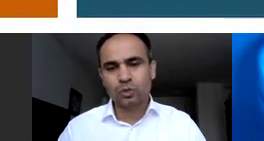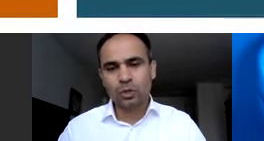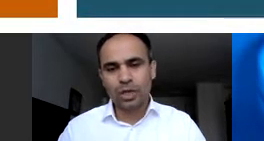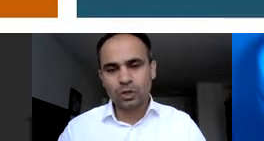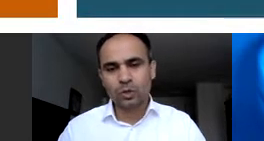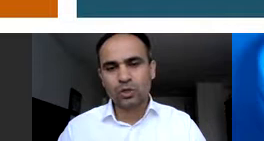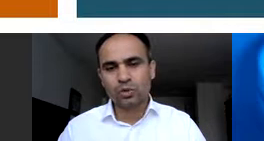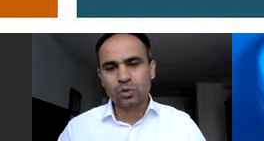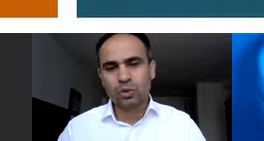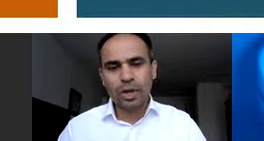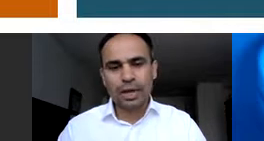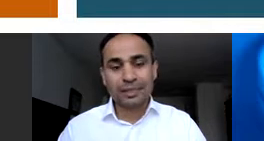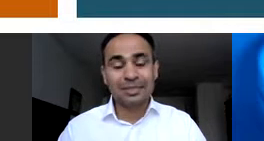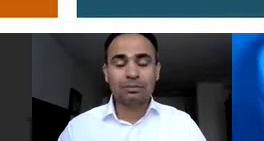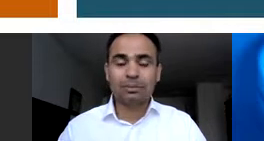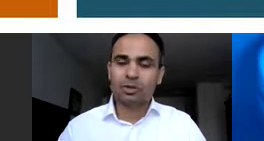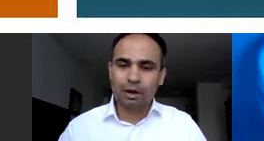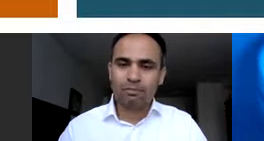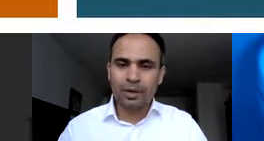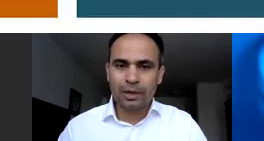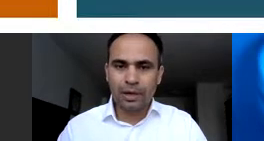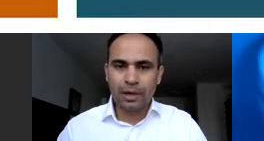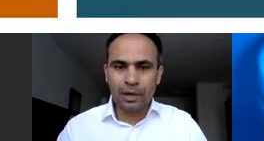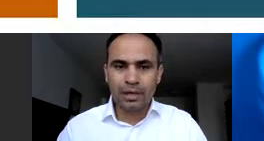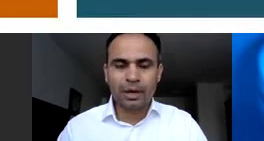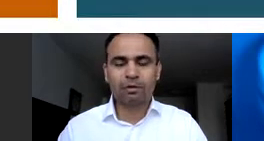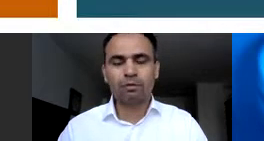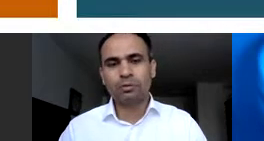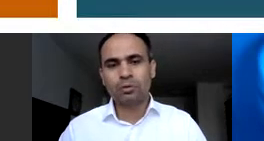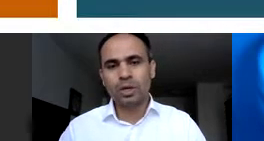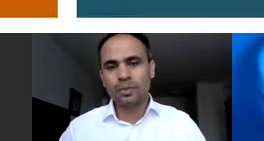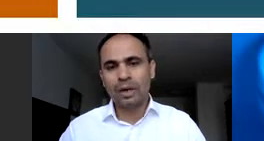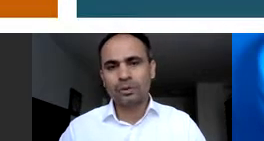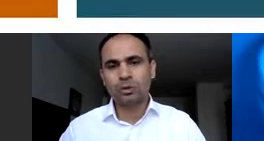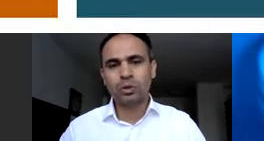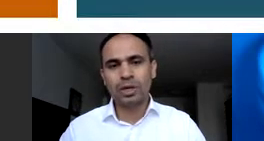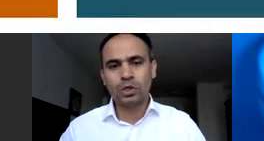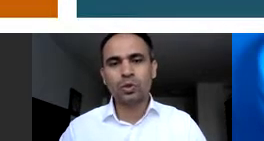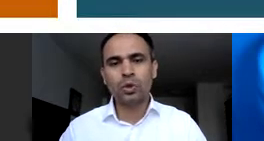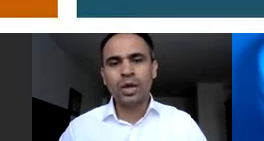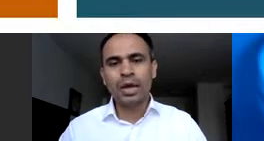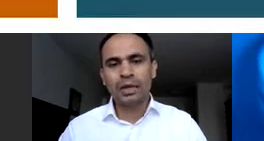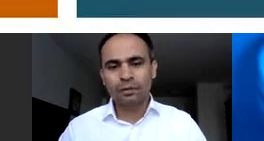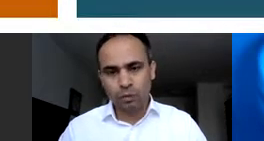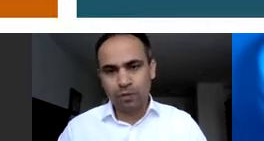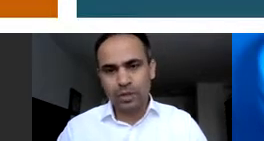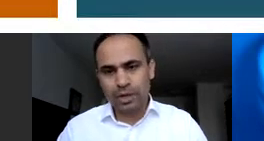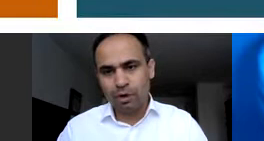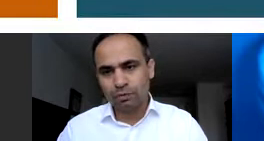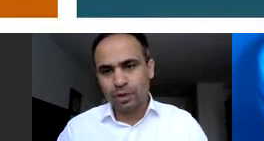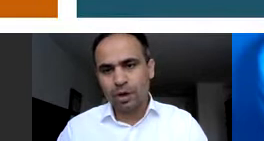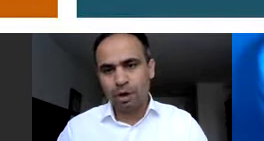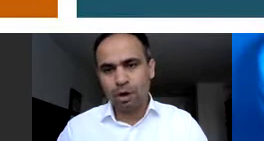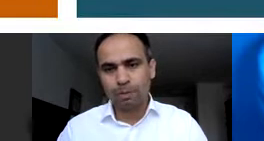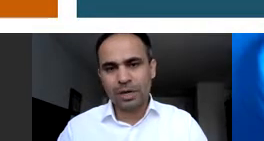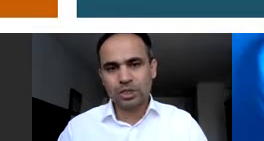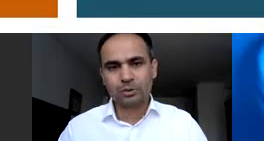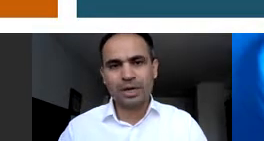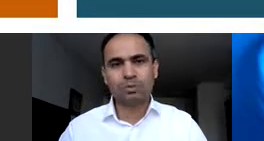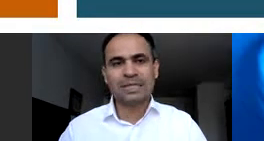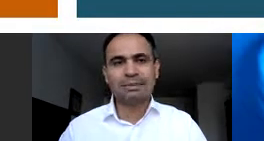happy to engage with you. The team that you have been hearing from today will be happy to engage with you individually with any of